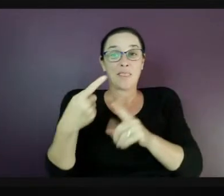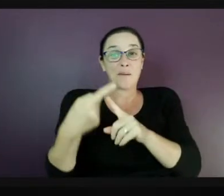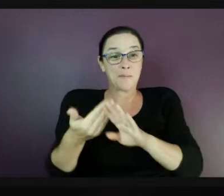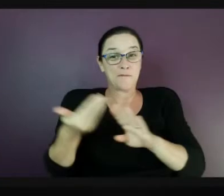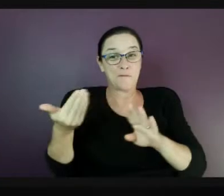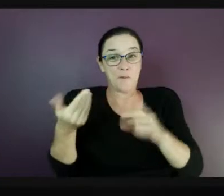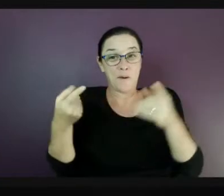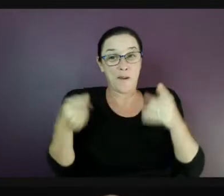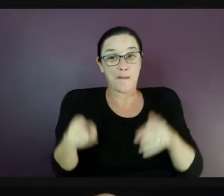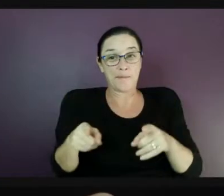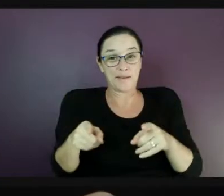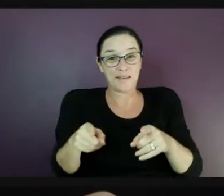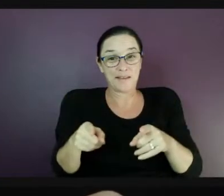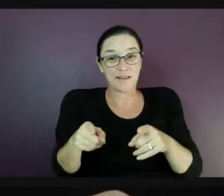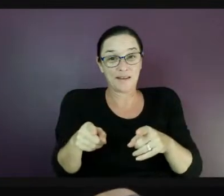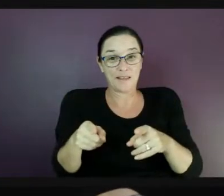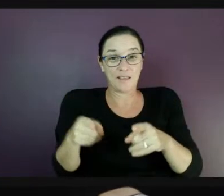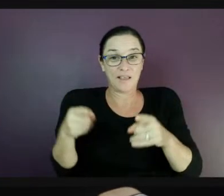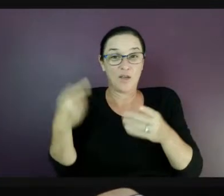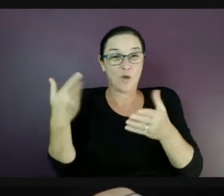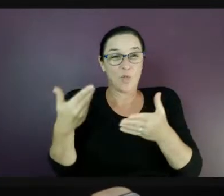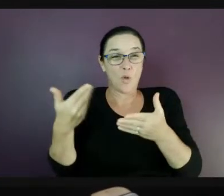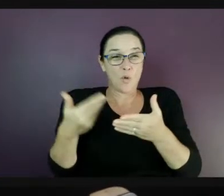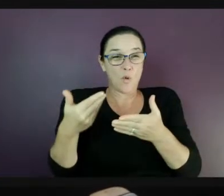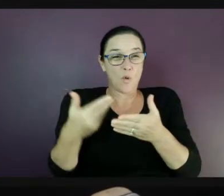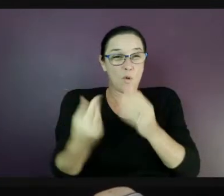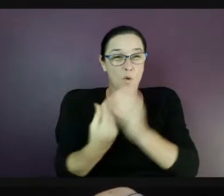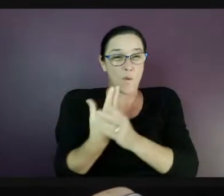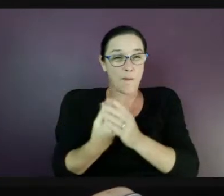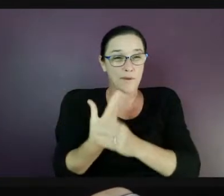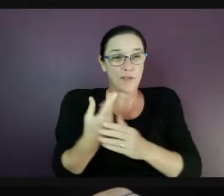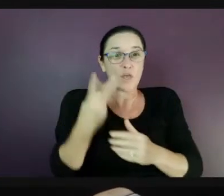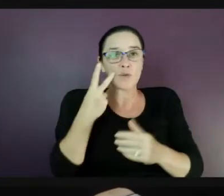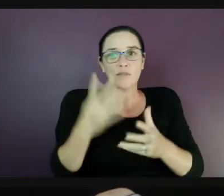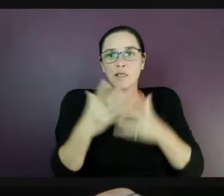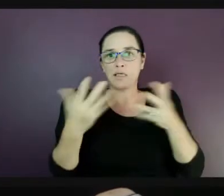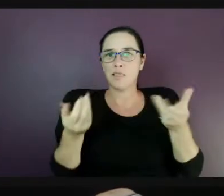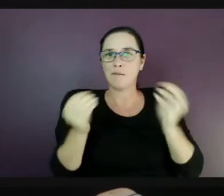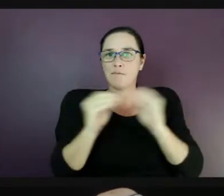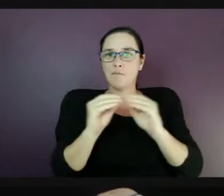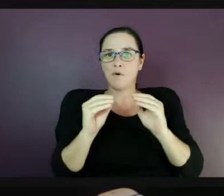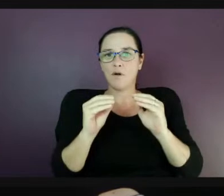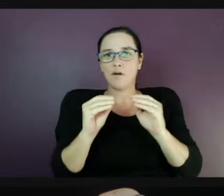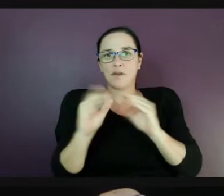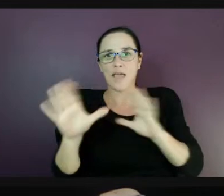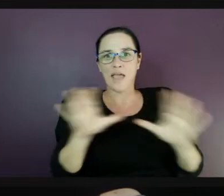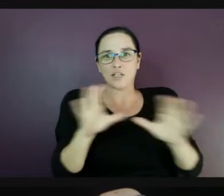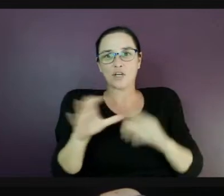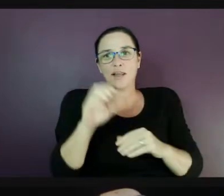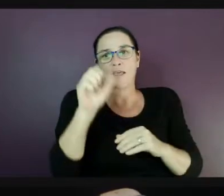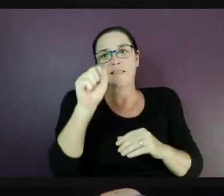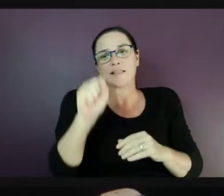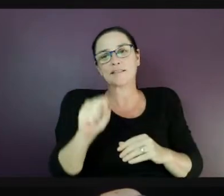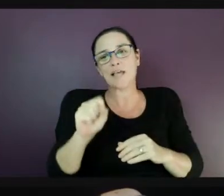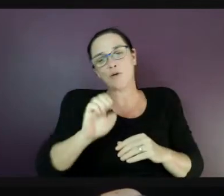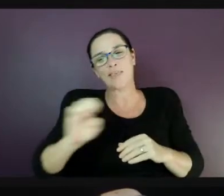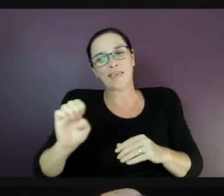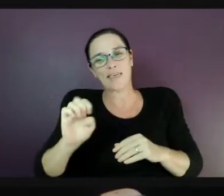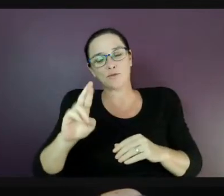right there, so getting closer to the eruption here, you see a lot more action in the southeast rift connector, more in the summit as